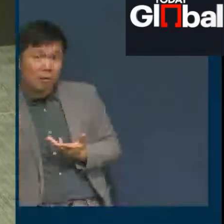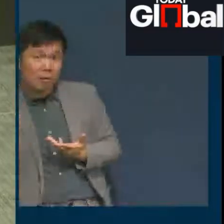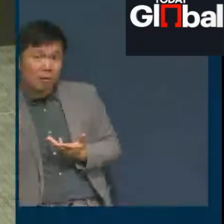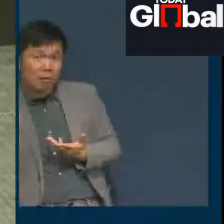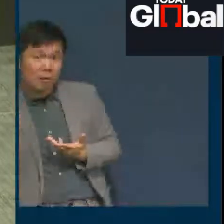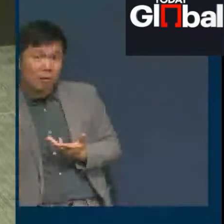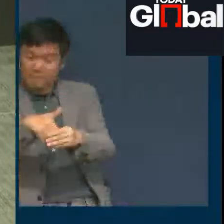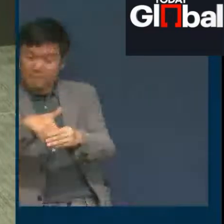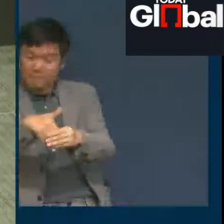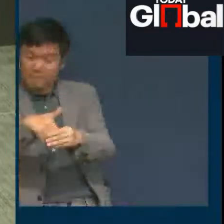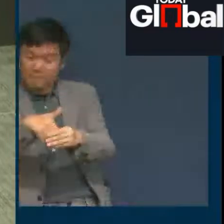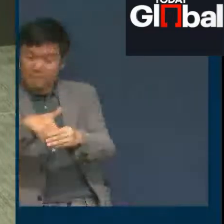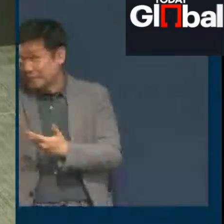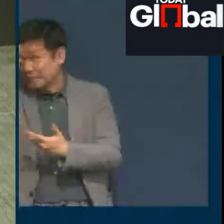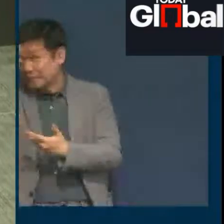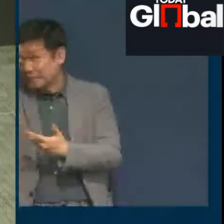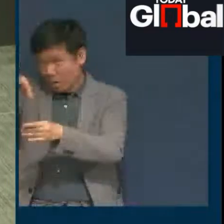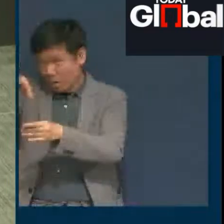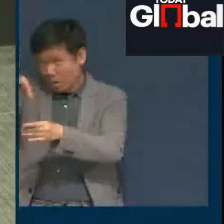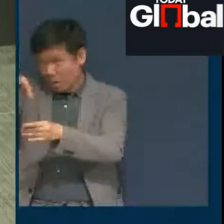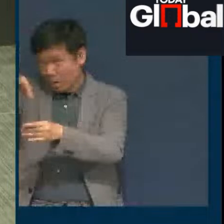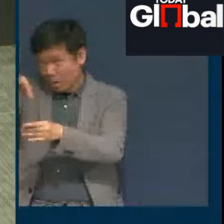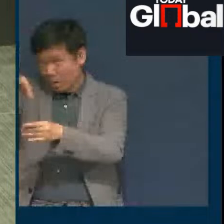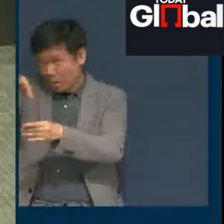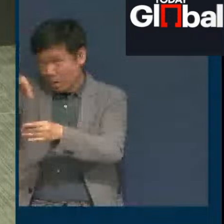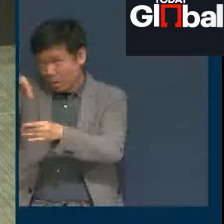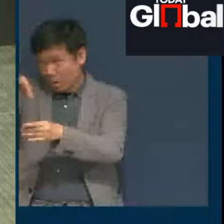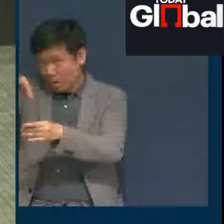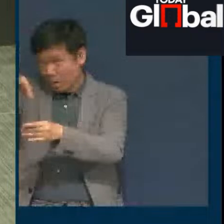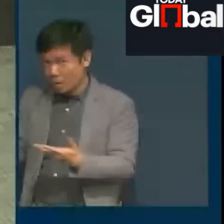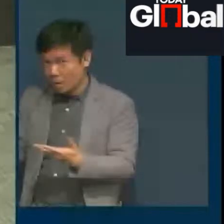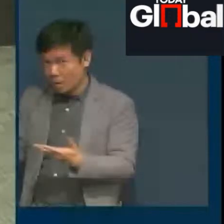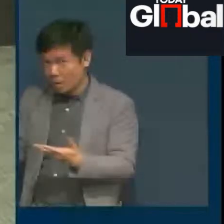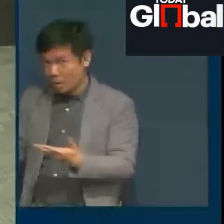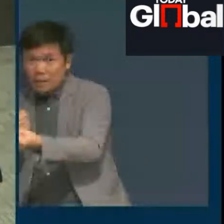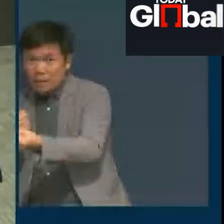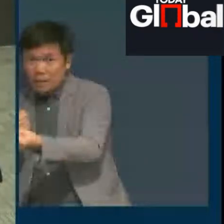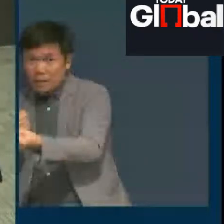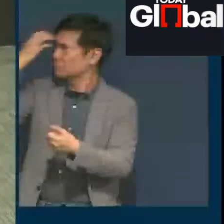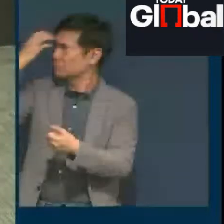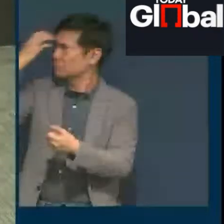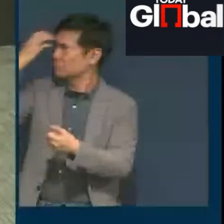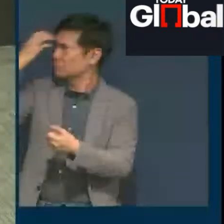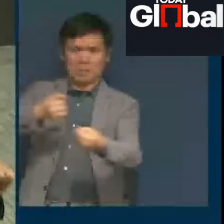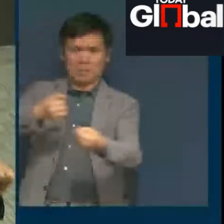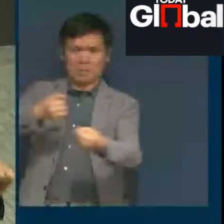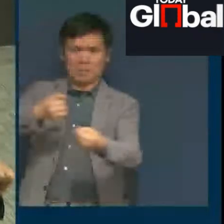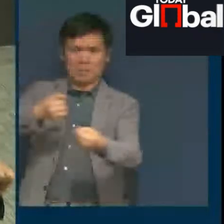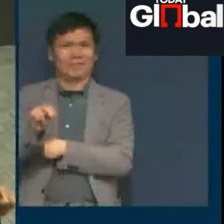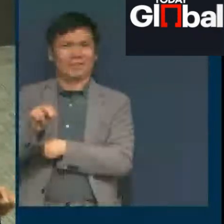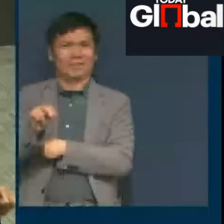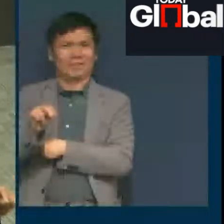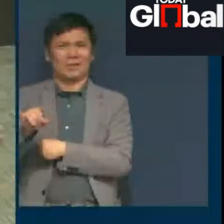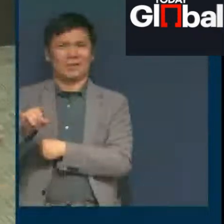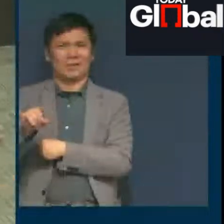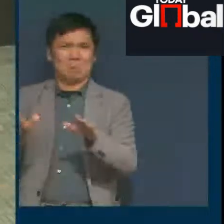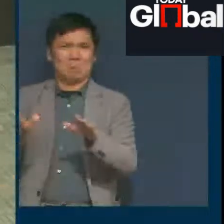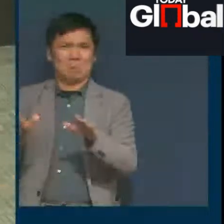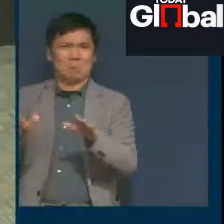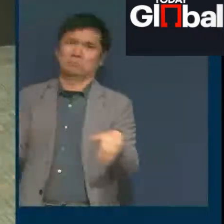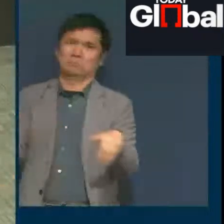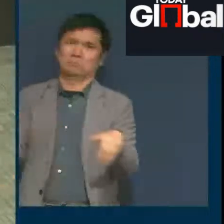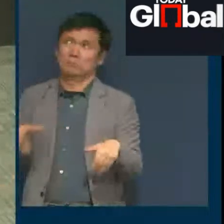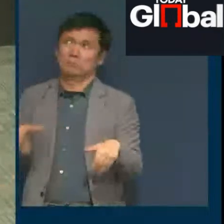if there is intervention, that means then that it isn't independent. That's my first question. I have another question that I would like to ask of